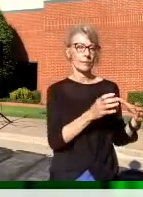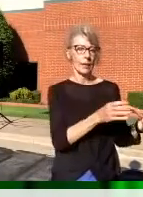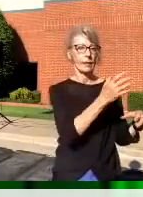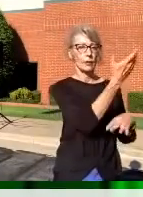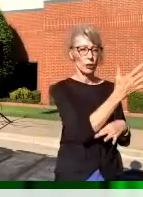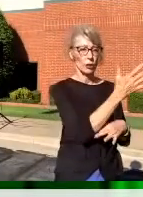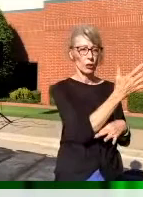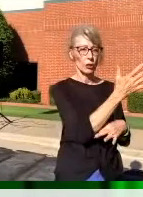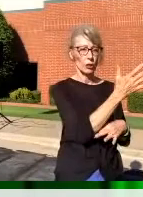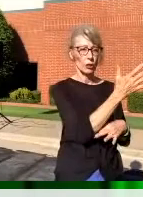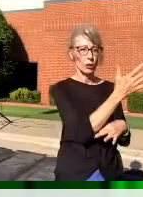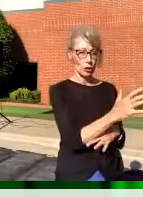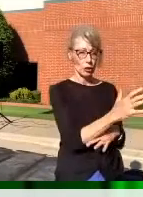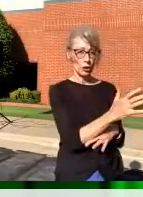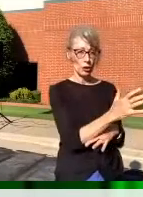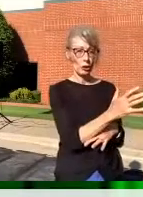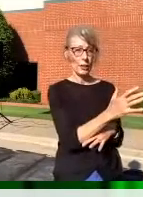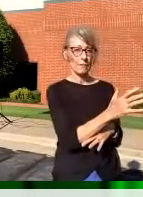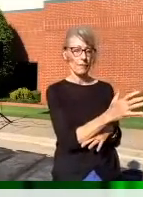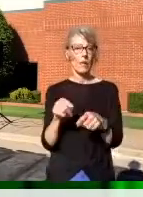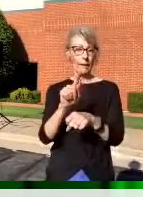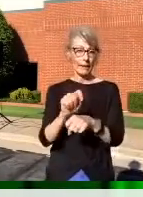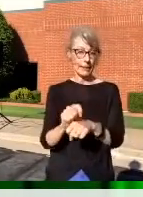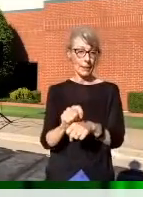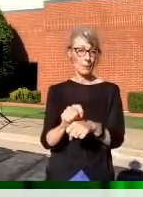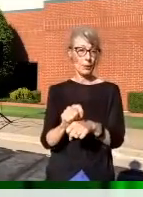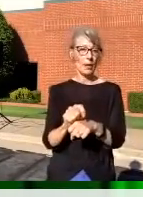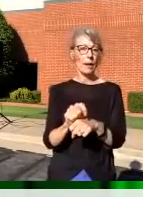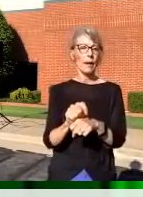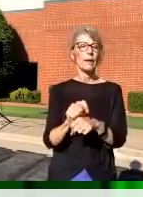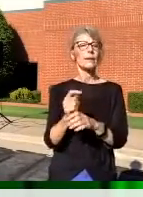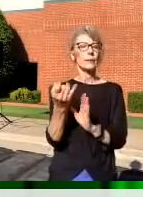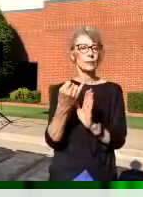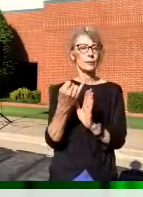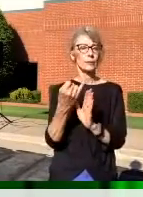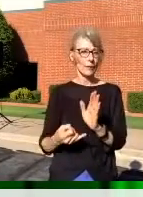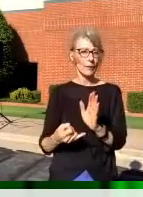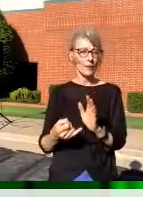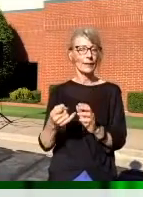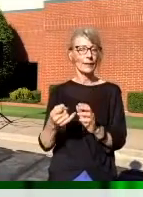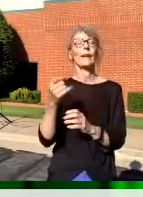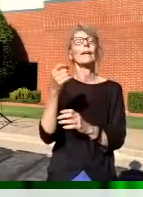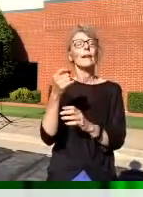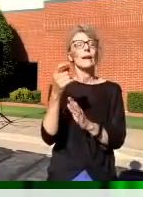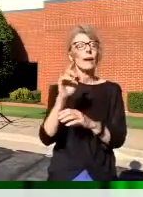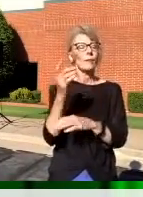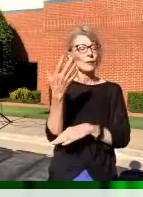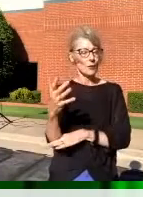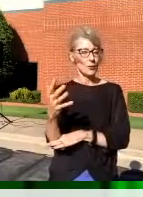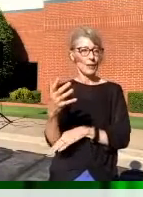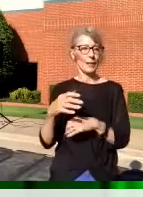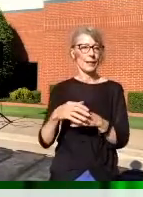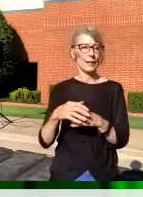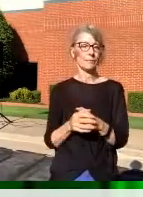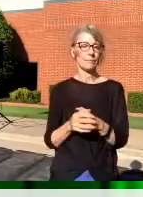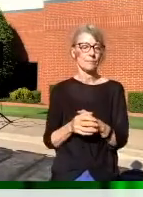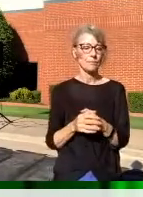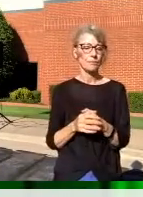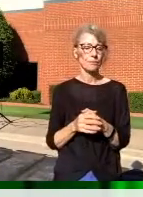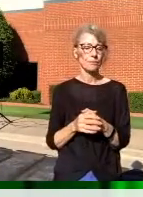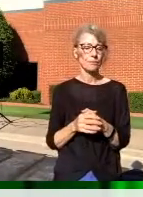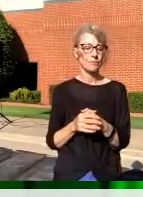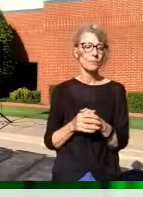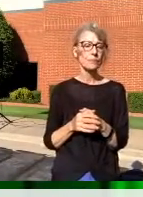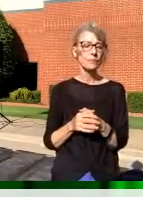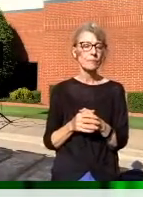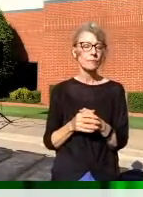in the temple, 1 Kings 6. God walks among Adam and Eve in the Garden of Eden. God walks among the temple, Leviticus 26. Adam and Eve are